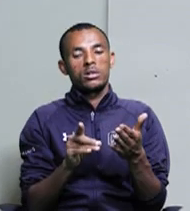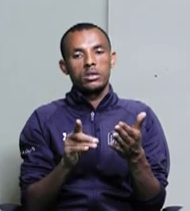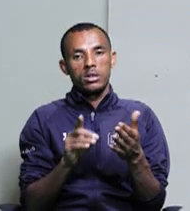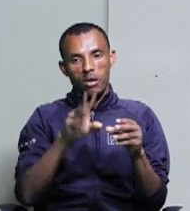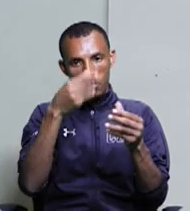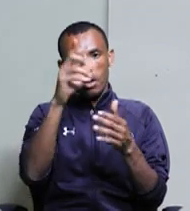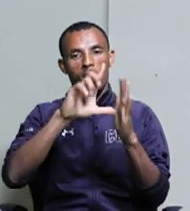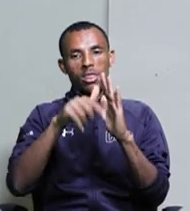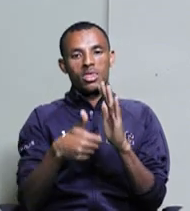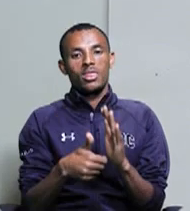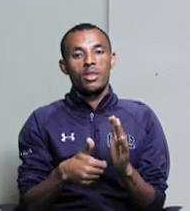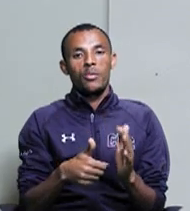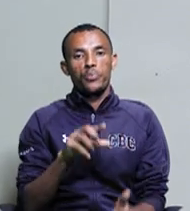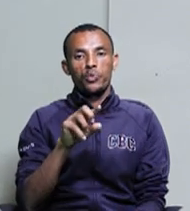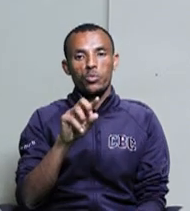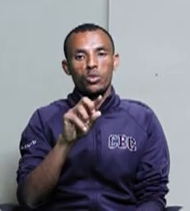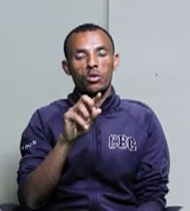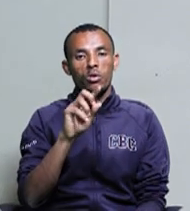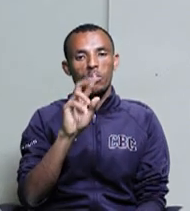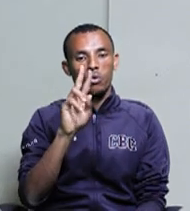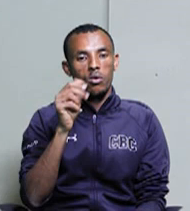you a minute to do this problem.